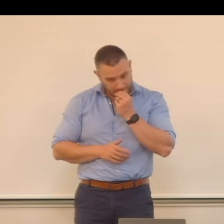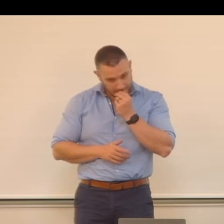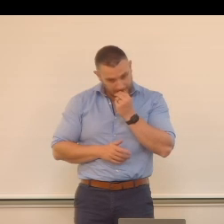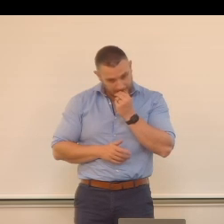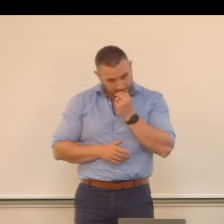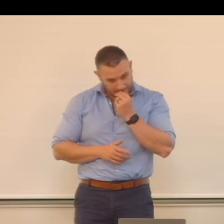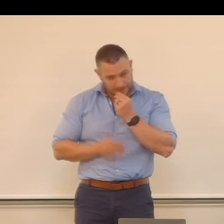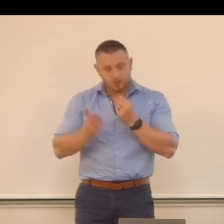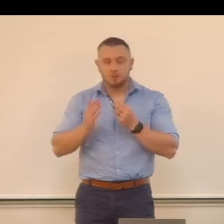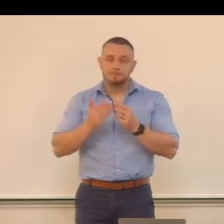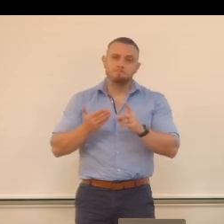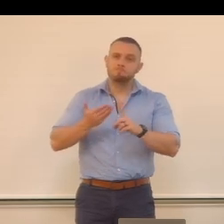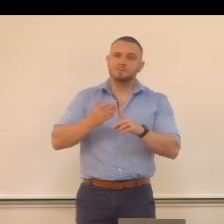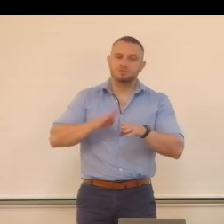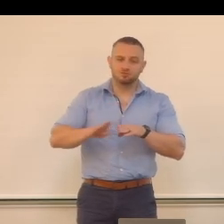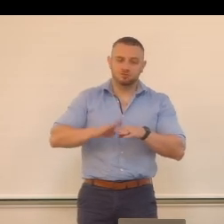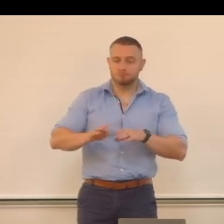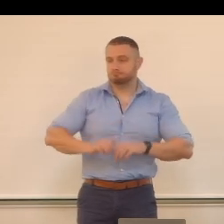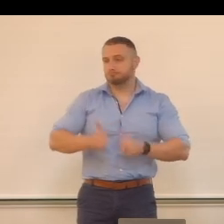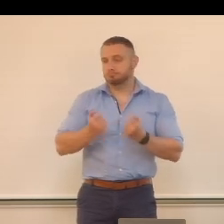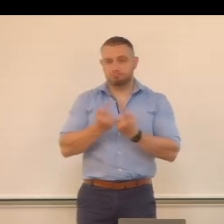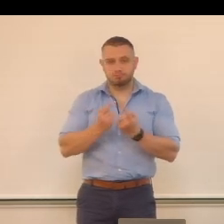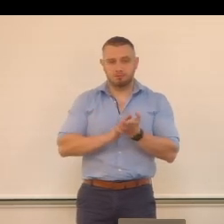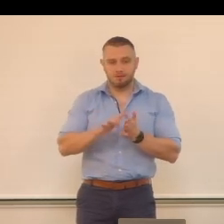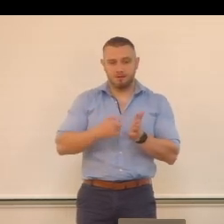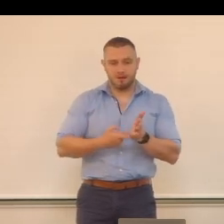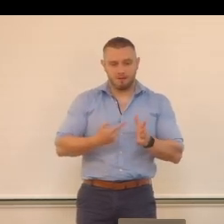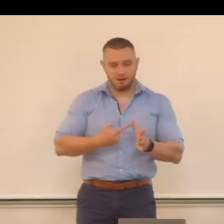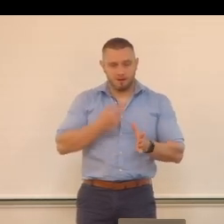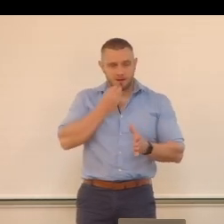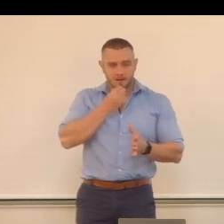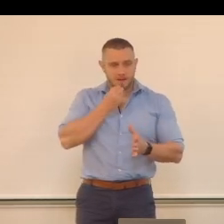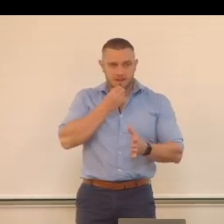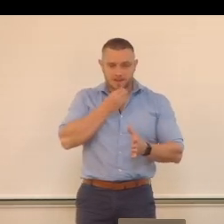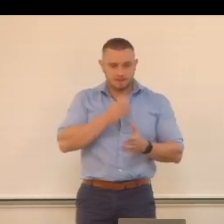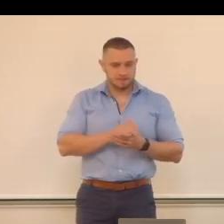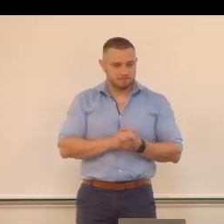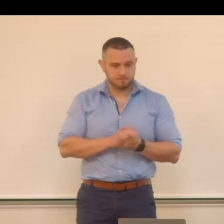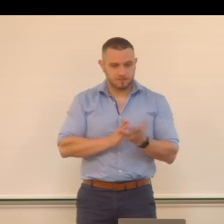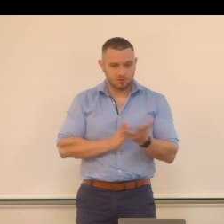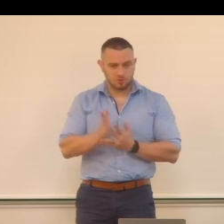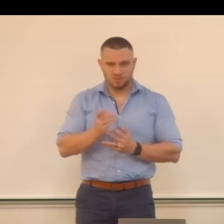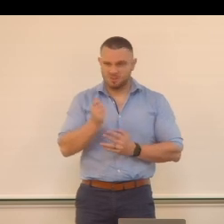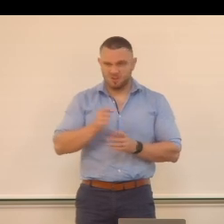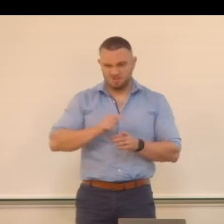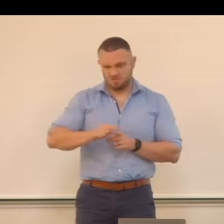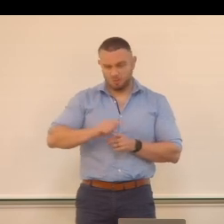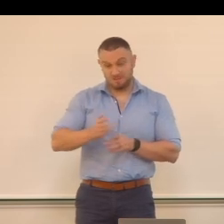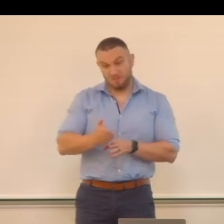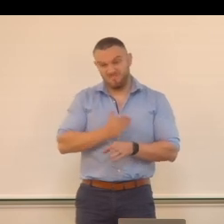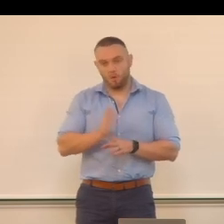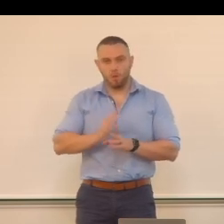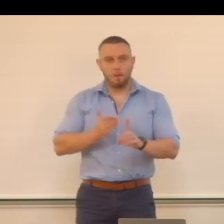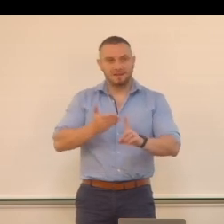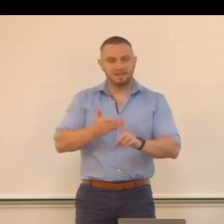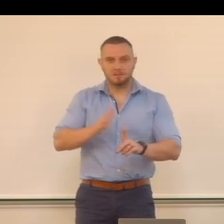So mission training. So this was one of the great things about HERA. Over the course of a couple weeks before the mission, you're